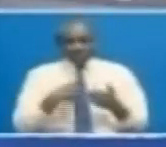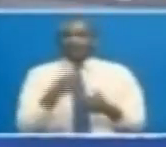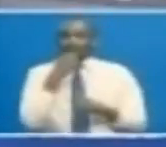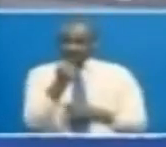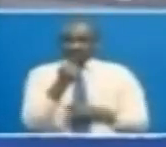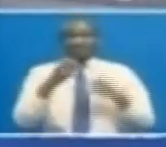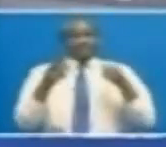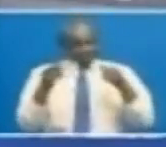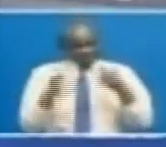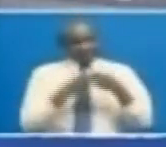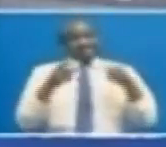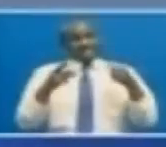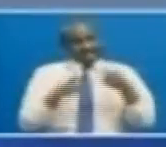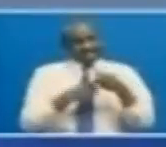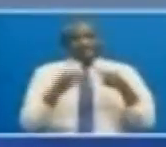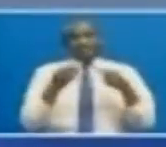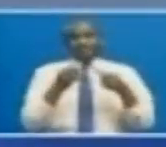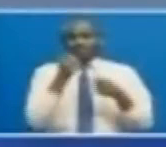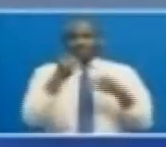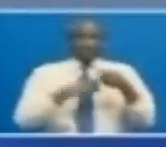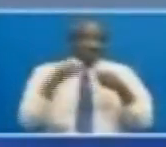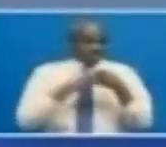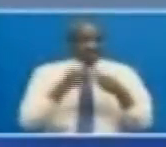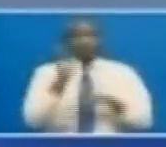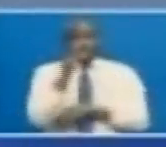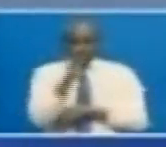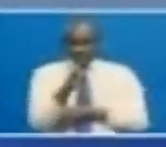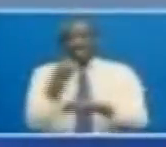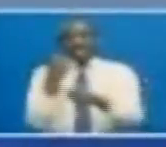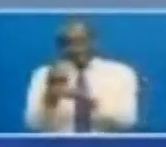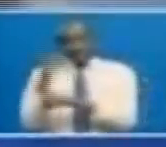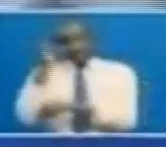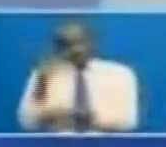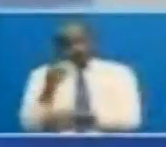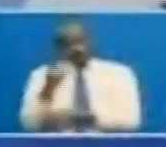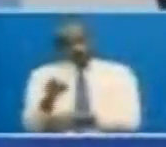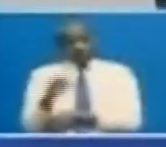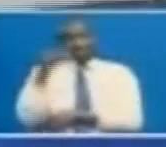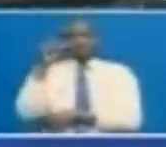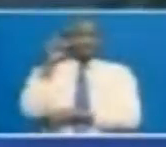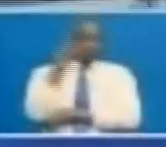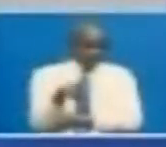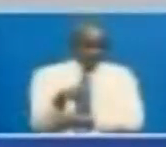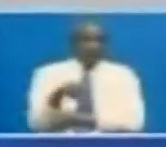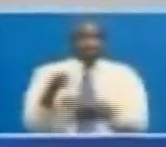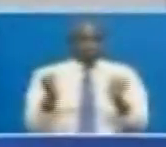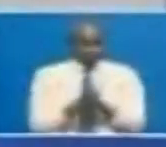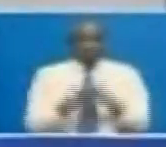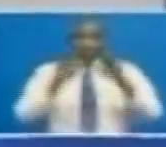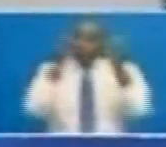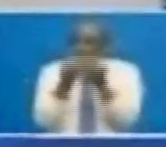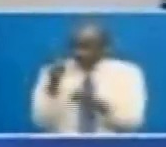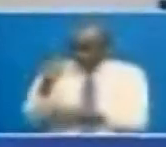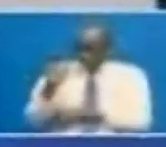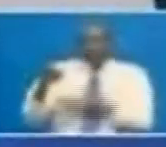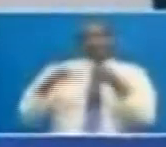568 billion shillings, which translates to 11% of the gross domestic product compared to the global best